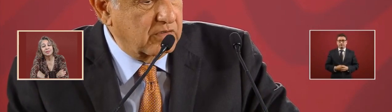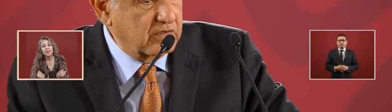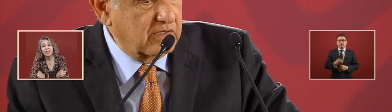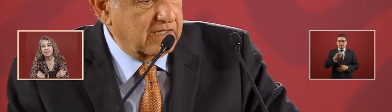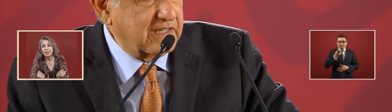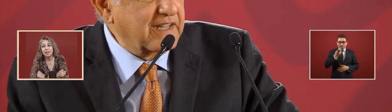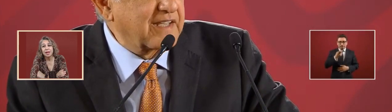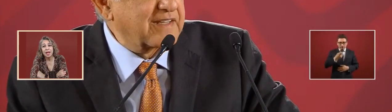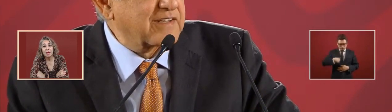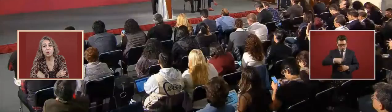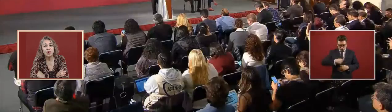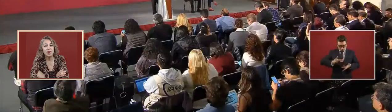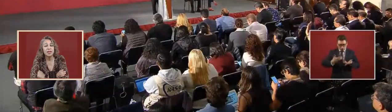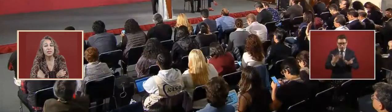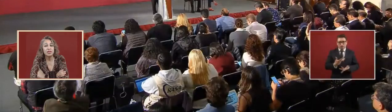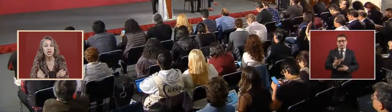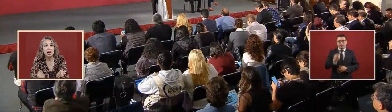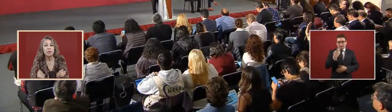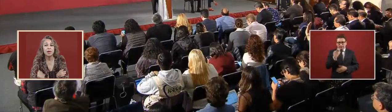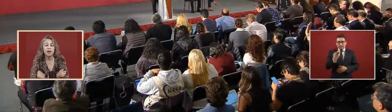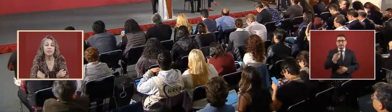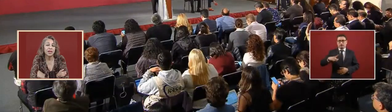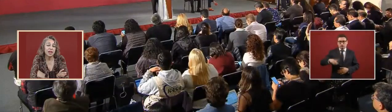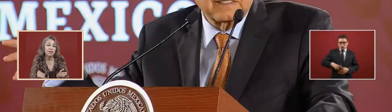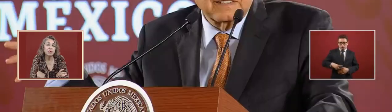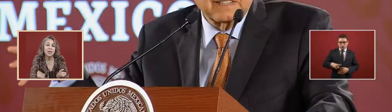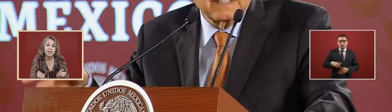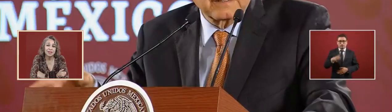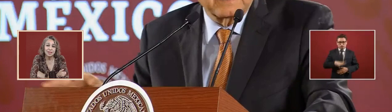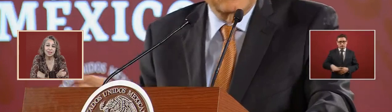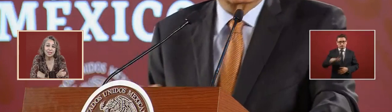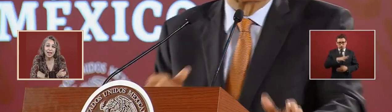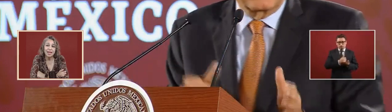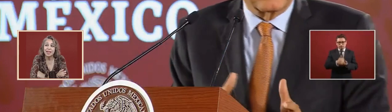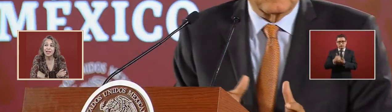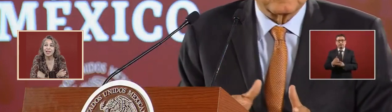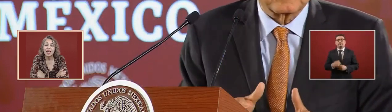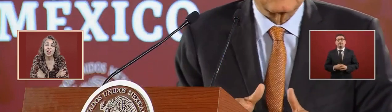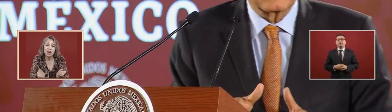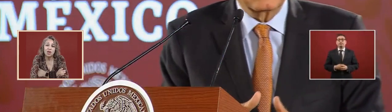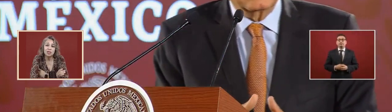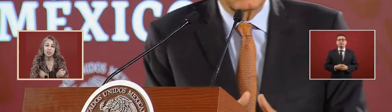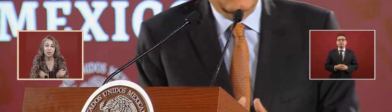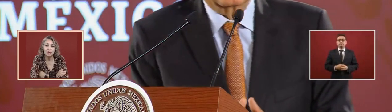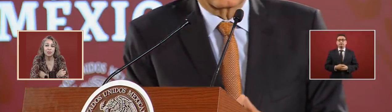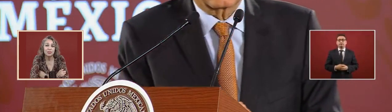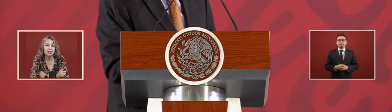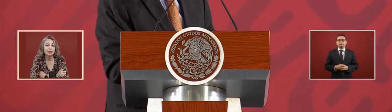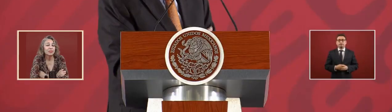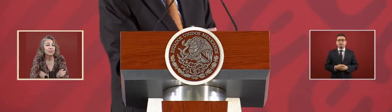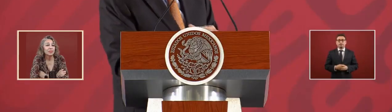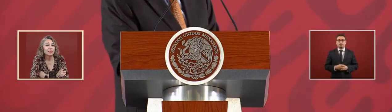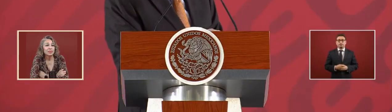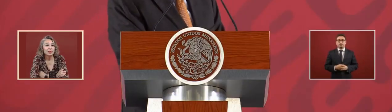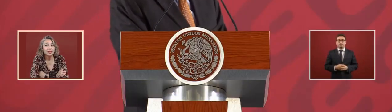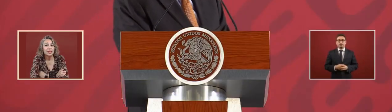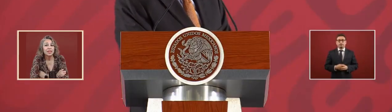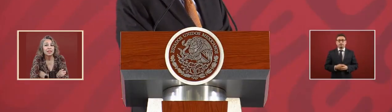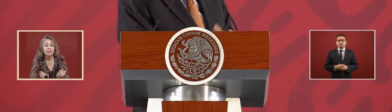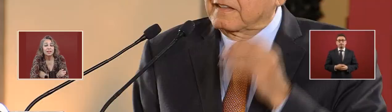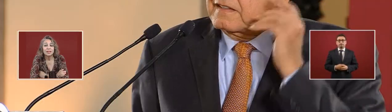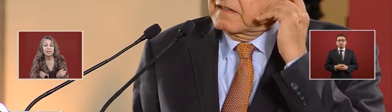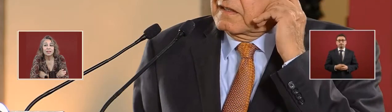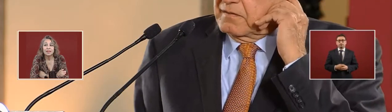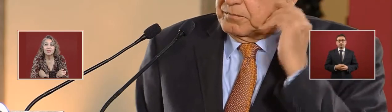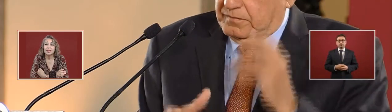labor, that's la the labor and the job sociedad. Of the government and the society, también, and also que se atienda el